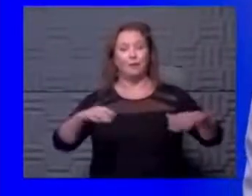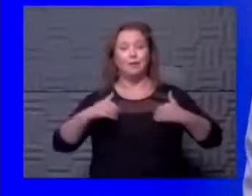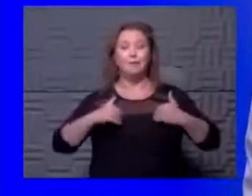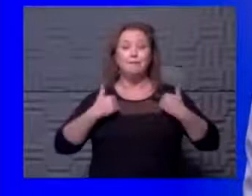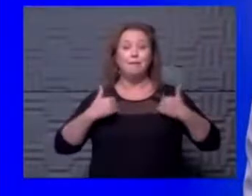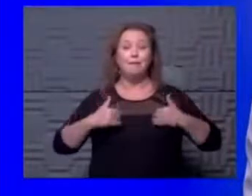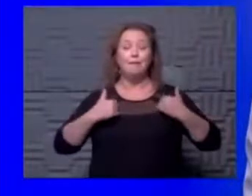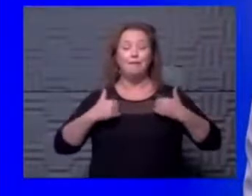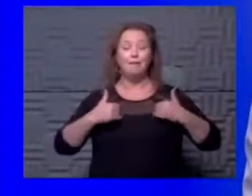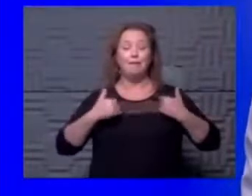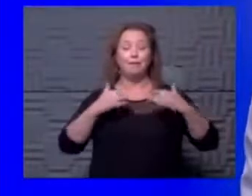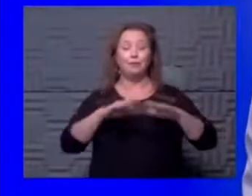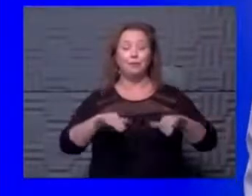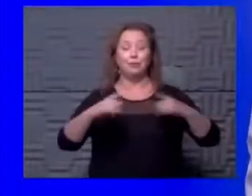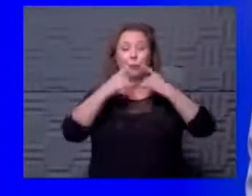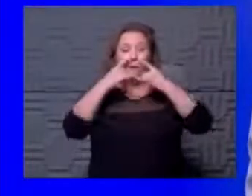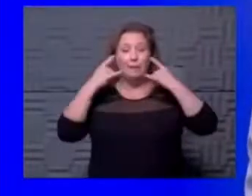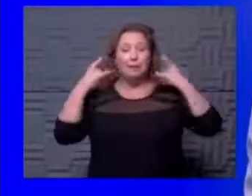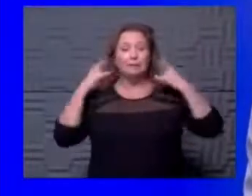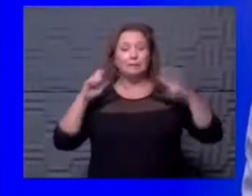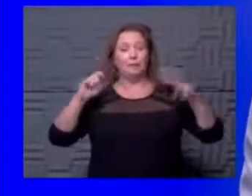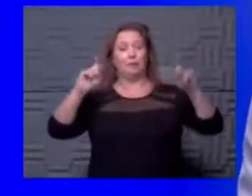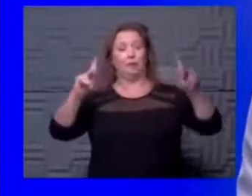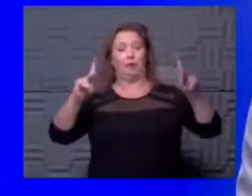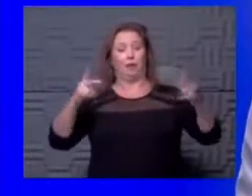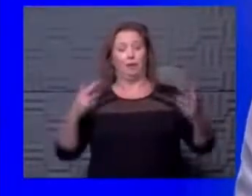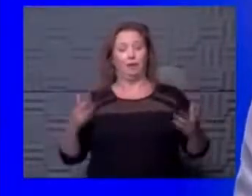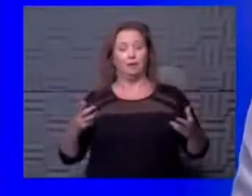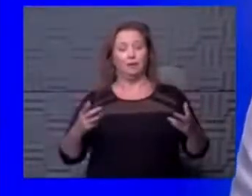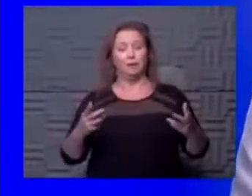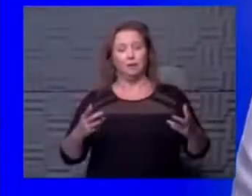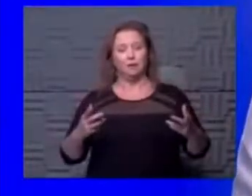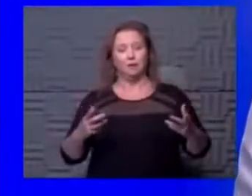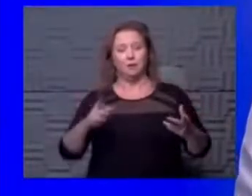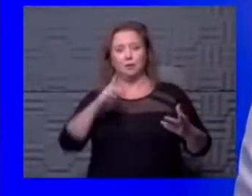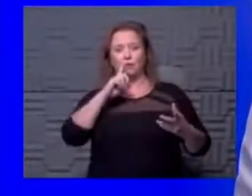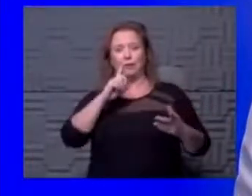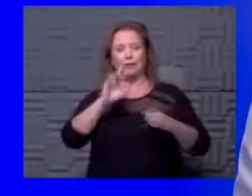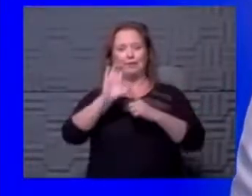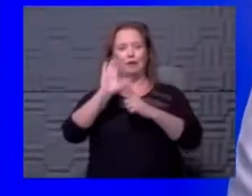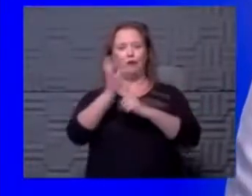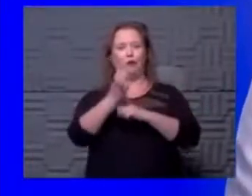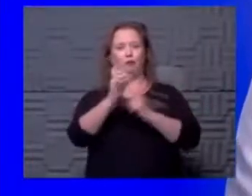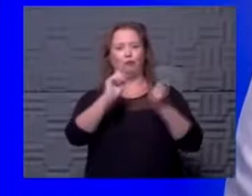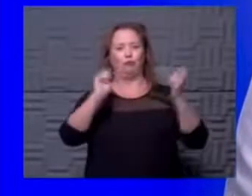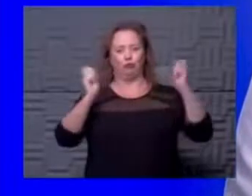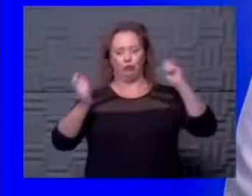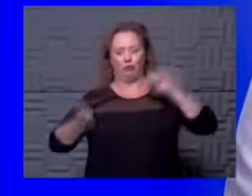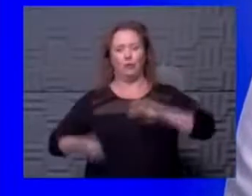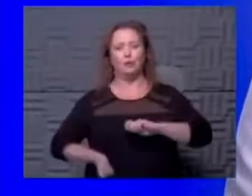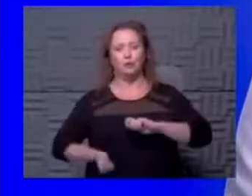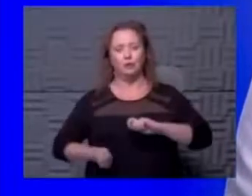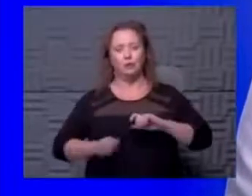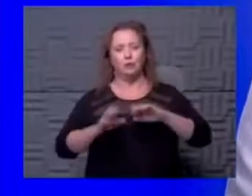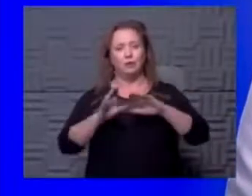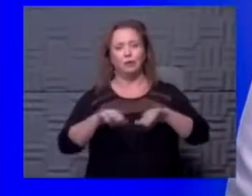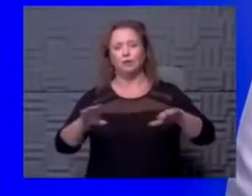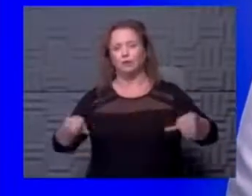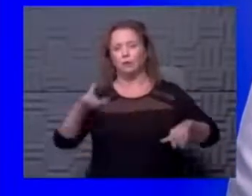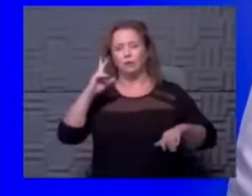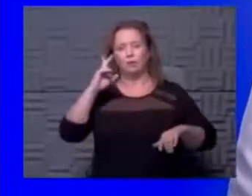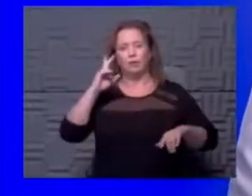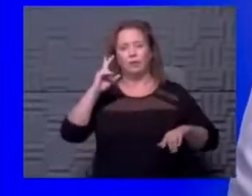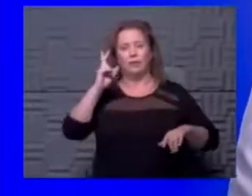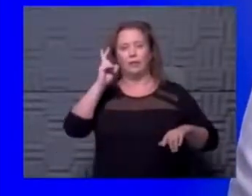young children even wearing masks and being okay with that. And so I think it's just a matter of a culture change. And children, we hear this all the